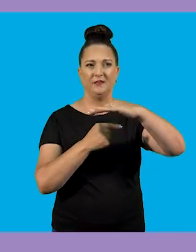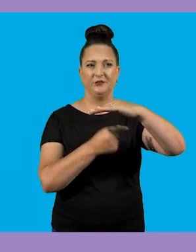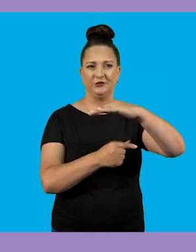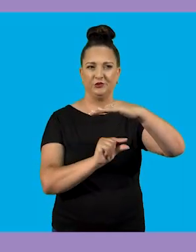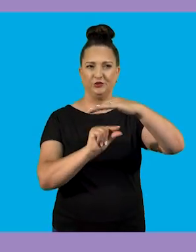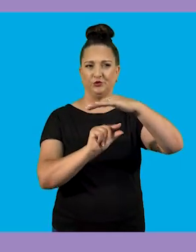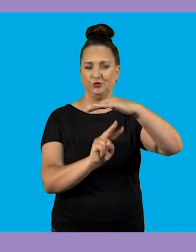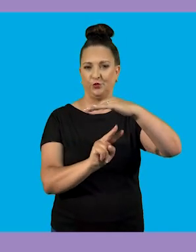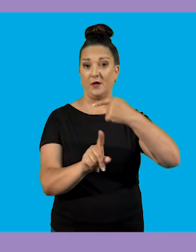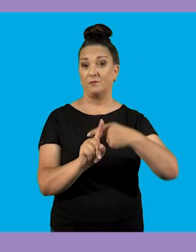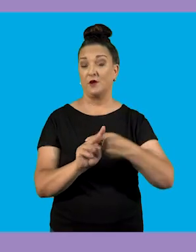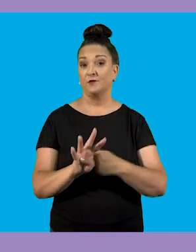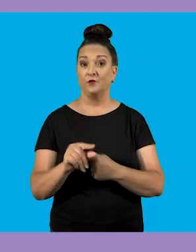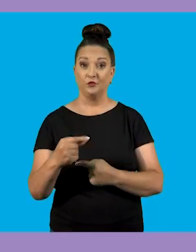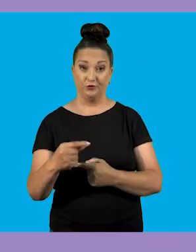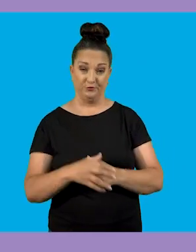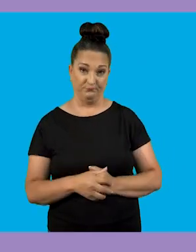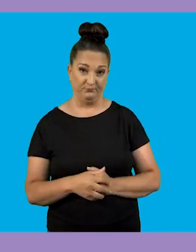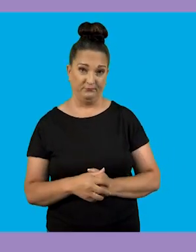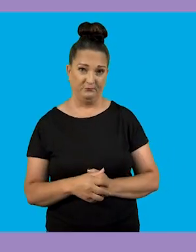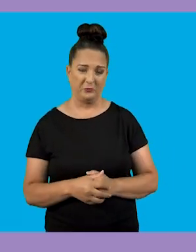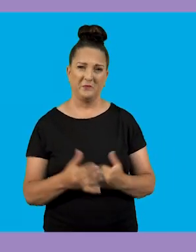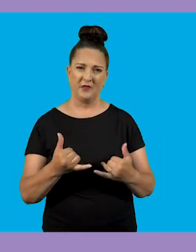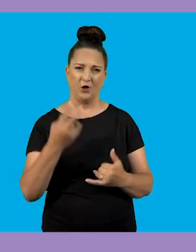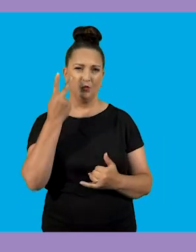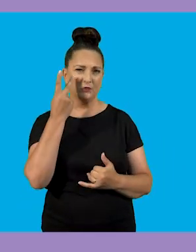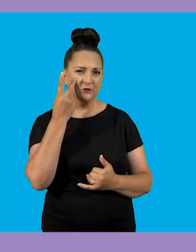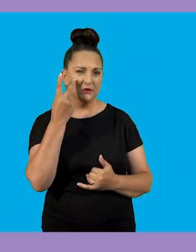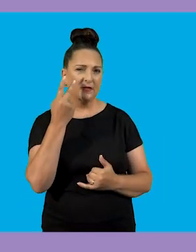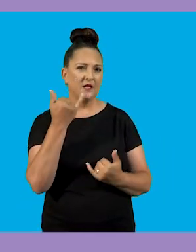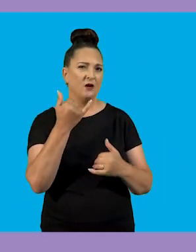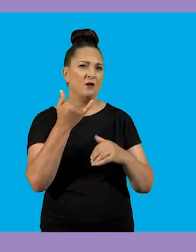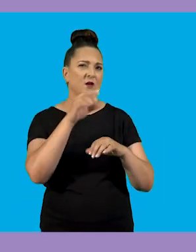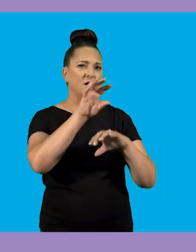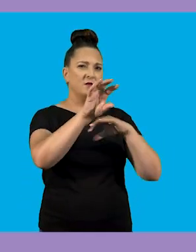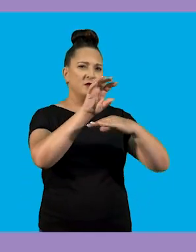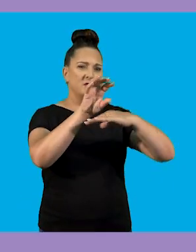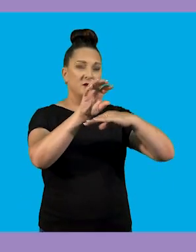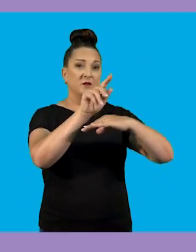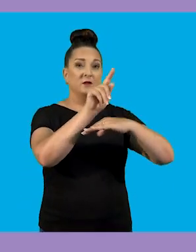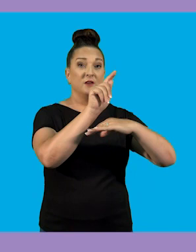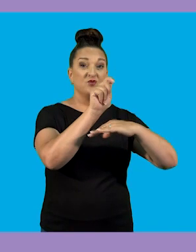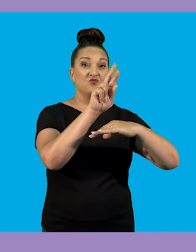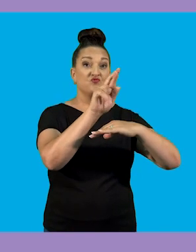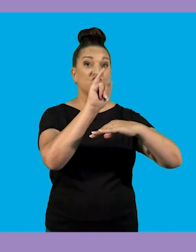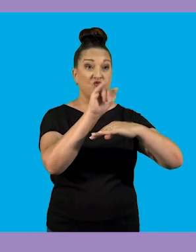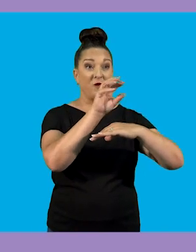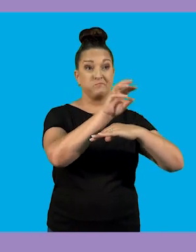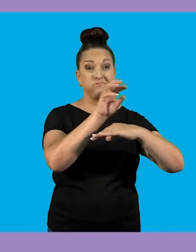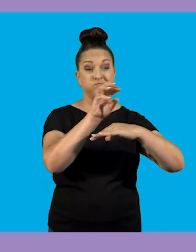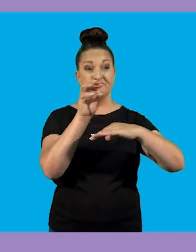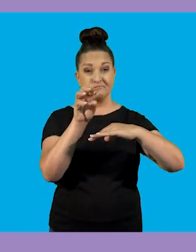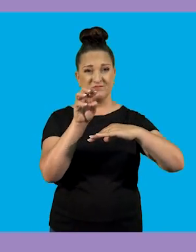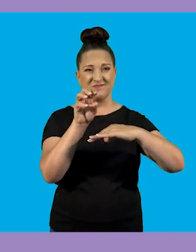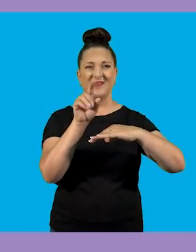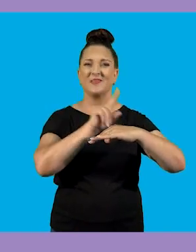g squared plus 4g. So when we look at the numerator there, we can see that that is a trinomial. Immediately, we